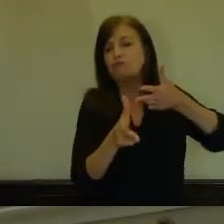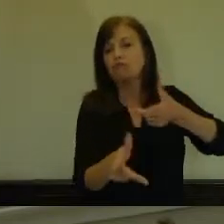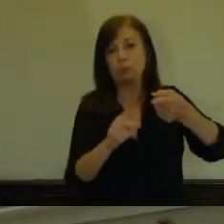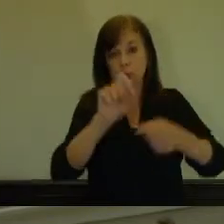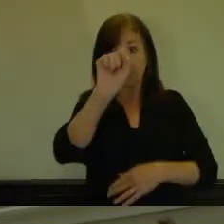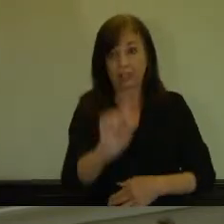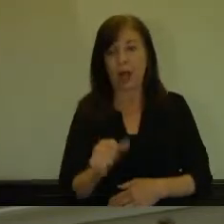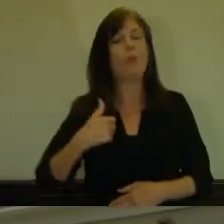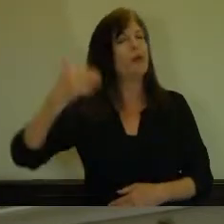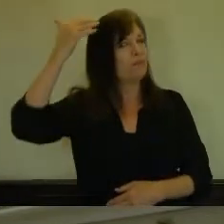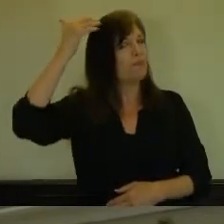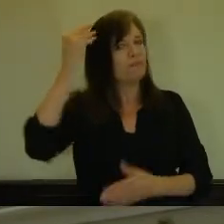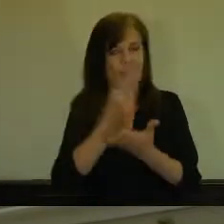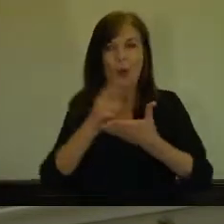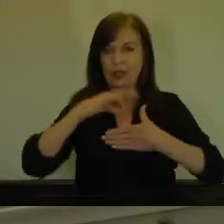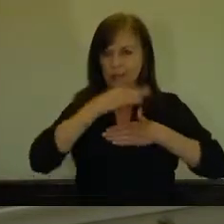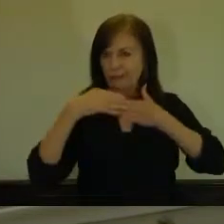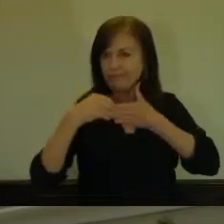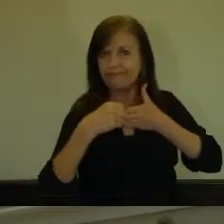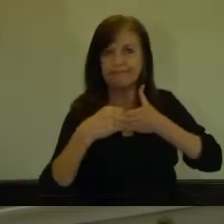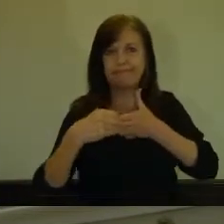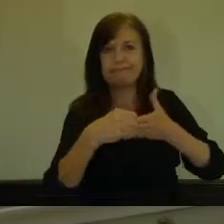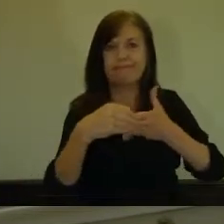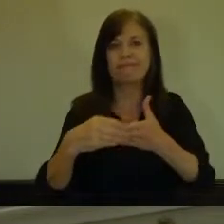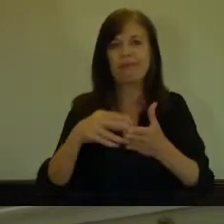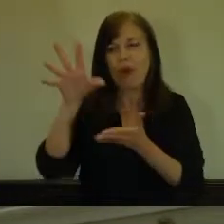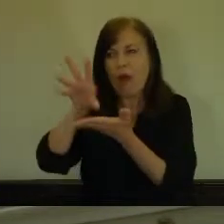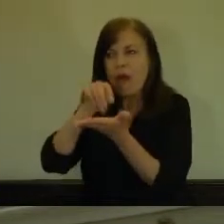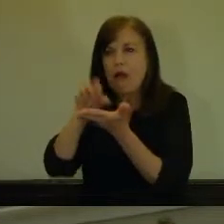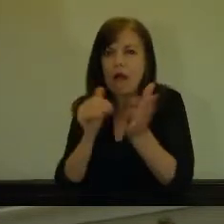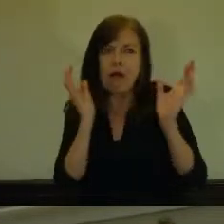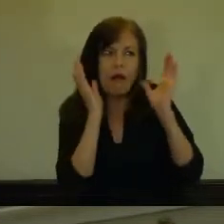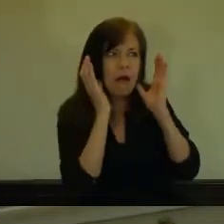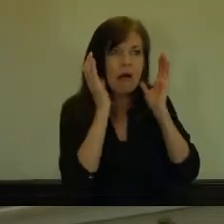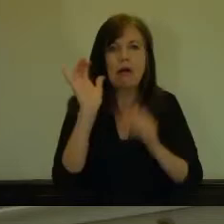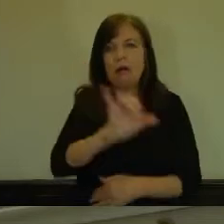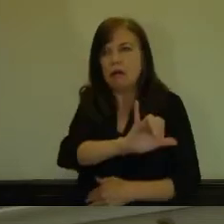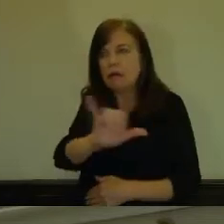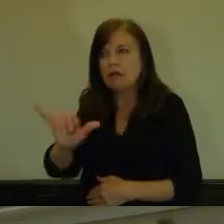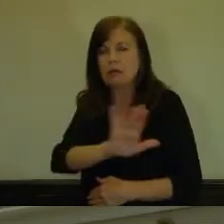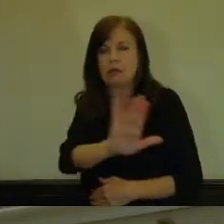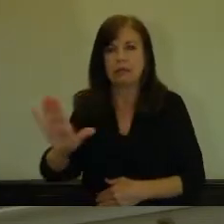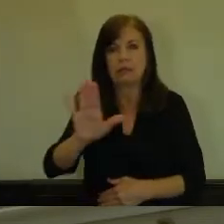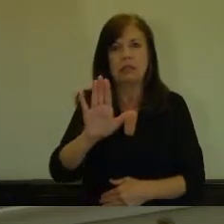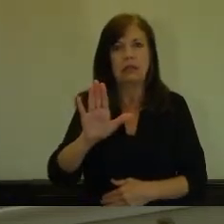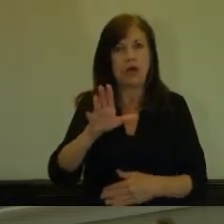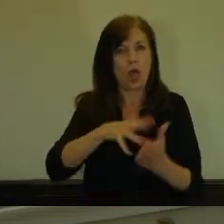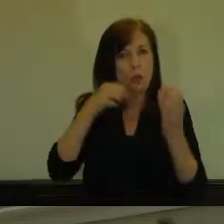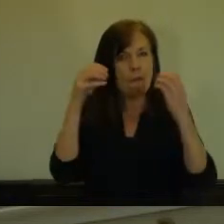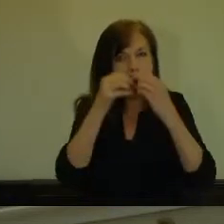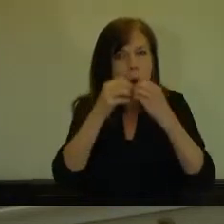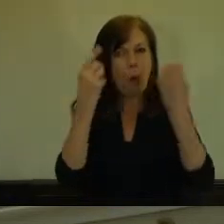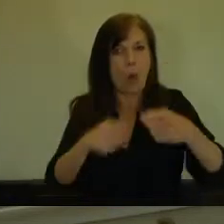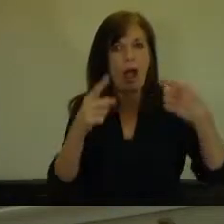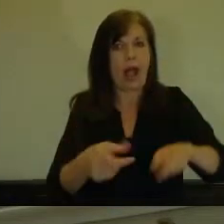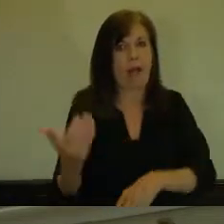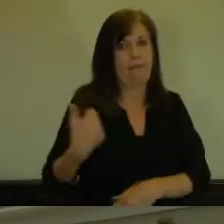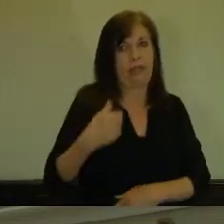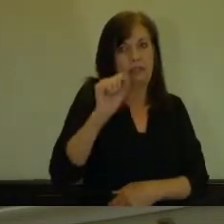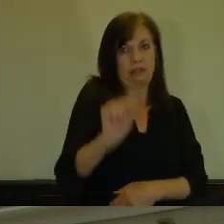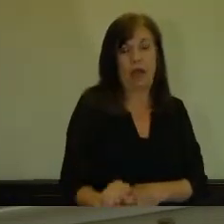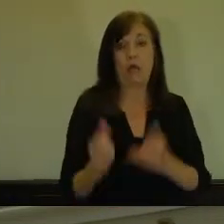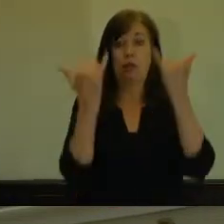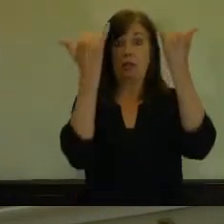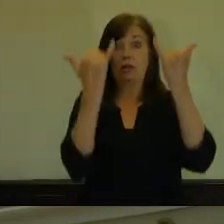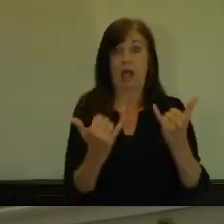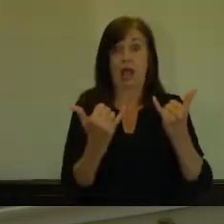Spirit as we listened, as we learned and prepared ourselves to act. And now we find ourselves